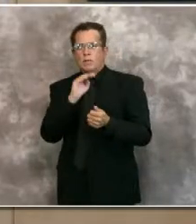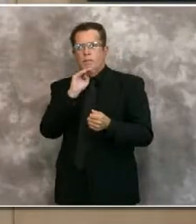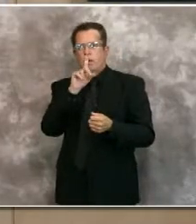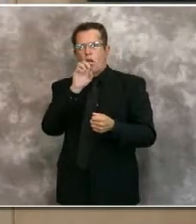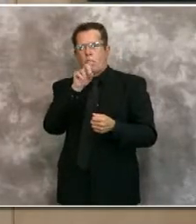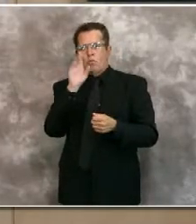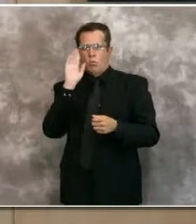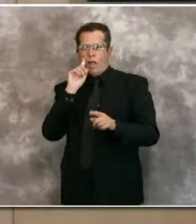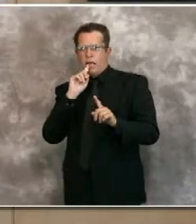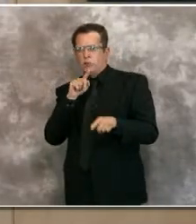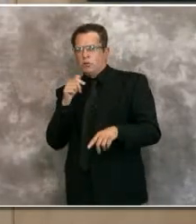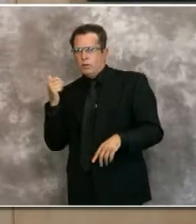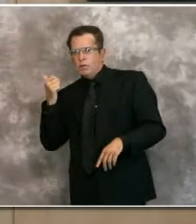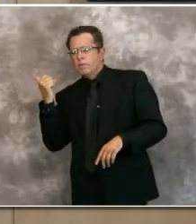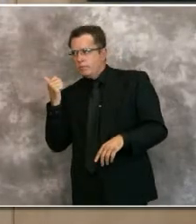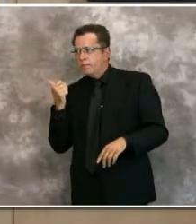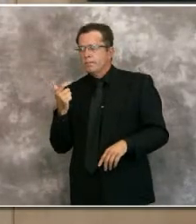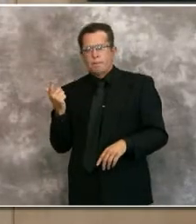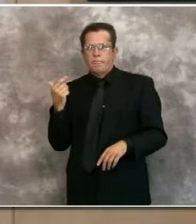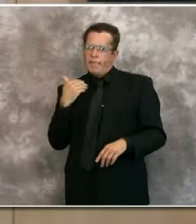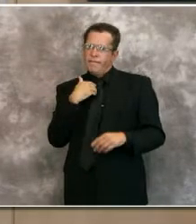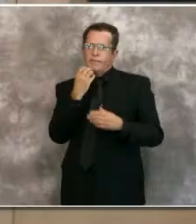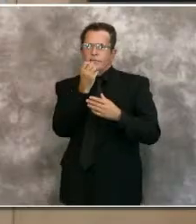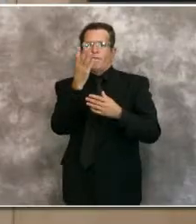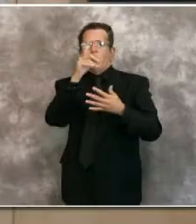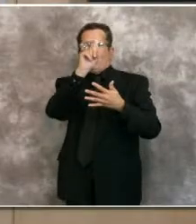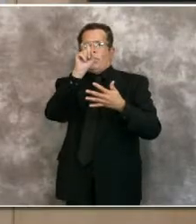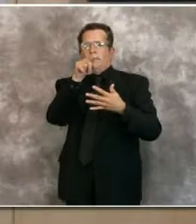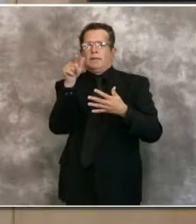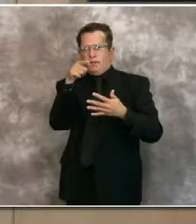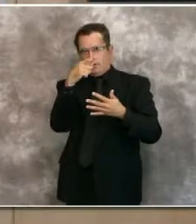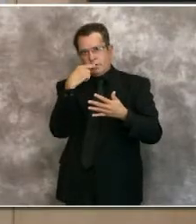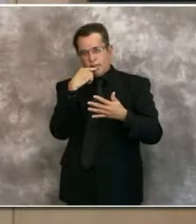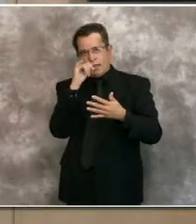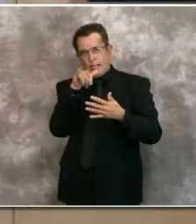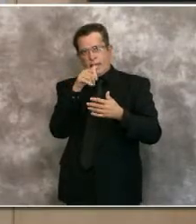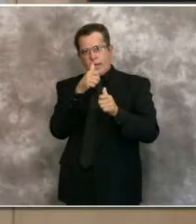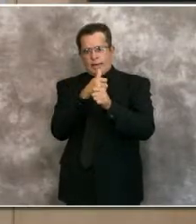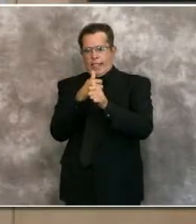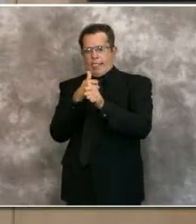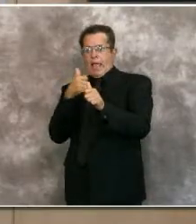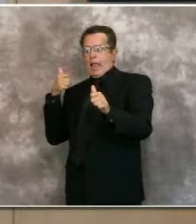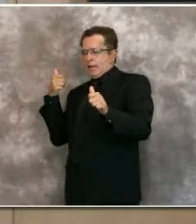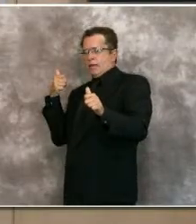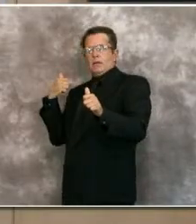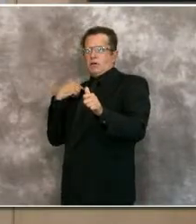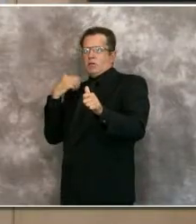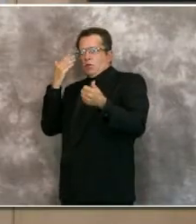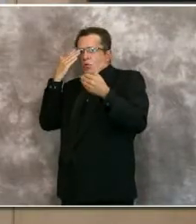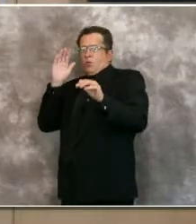I think there were a couple of questions there. You may have to remind me on the first one. On the delay question, I don't have specific statistics on that. I can say